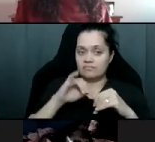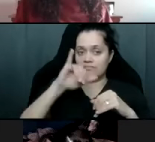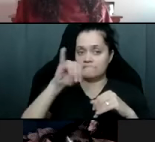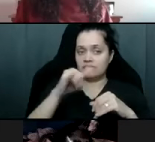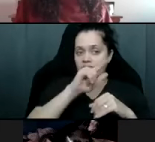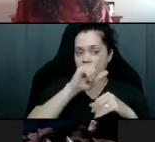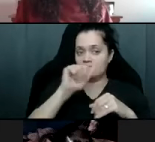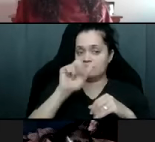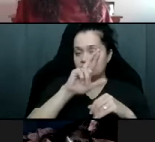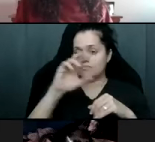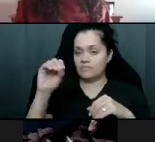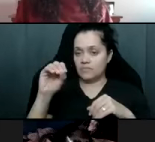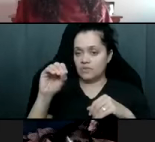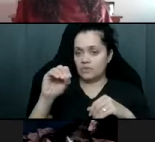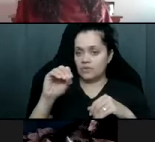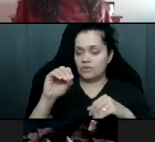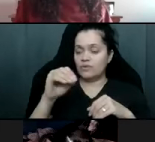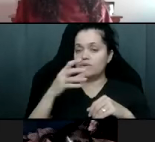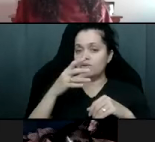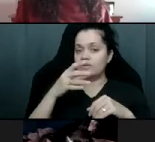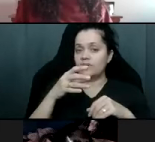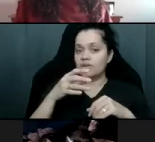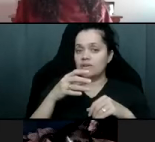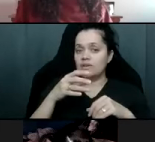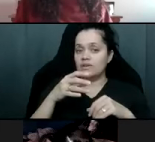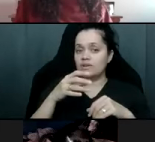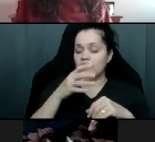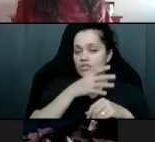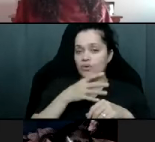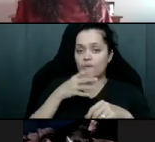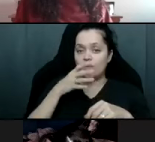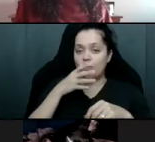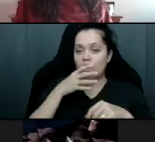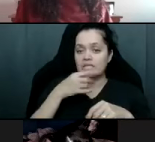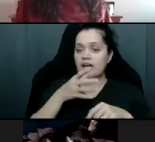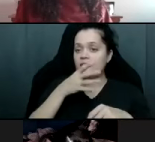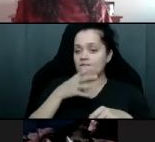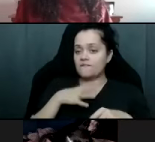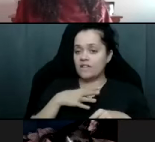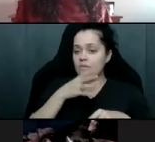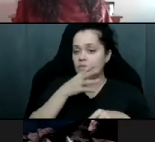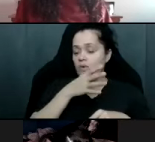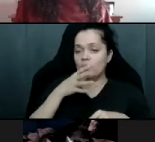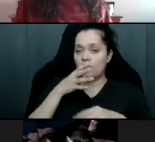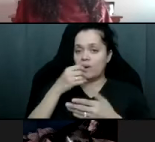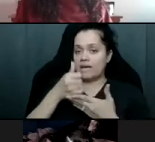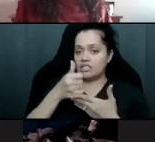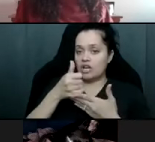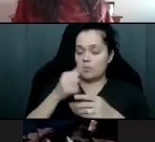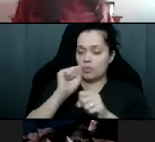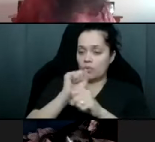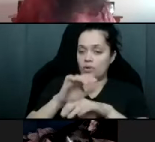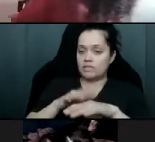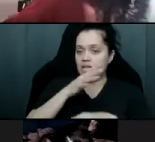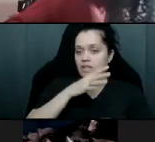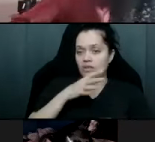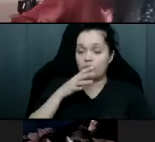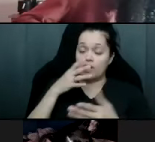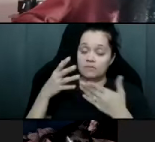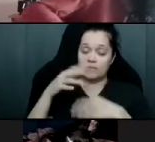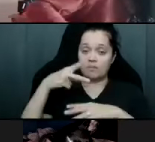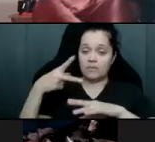Jillaroo. Jillaroo is the ranch hand, a female ranch hand, works on the ranch. Maybe it's a sheep ranch, maybe